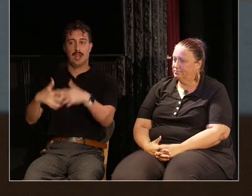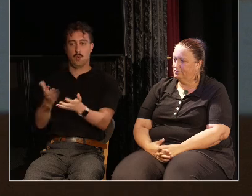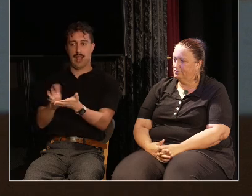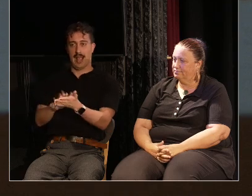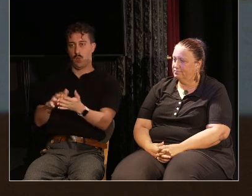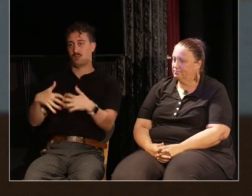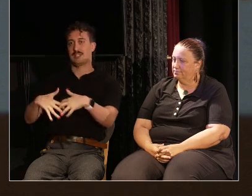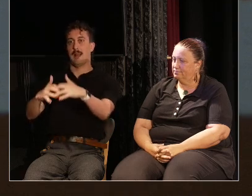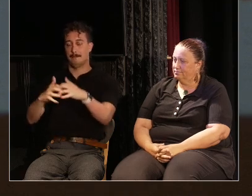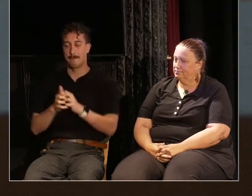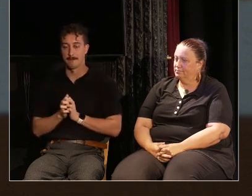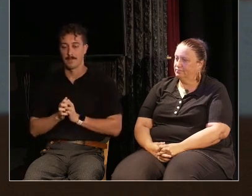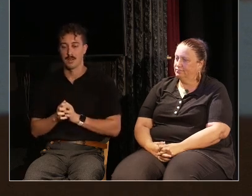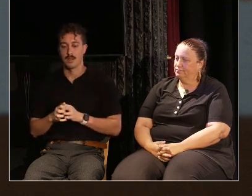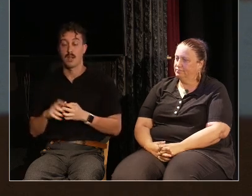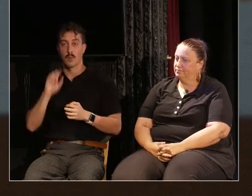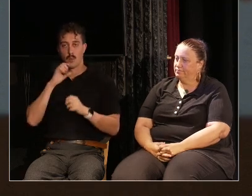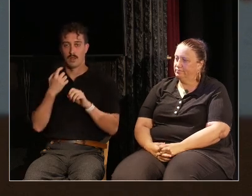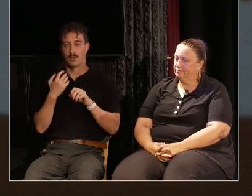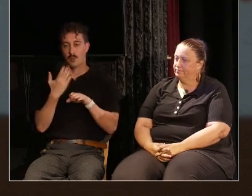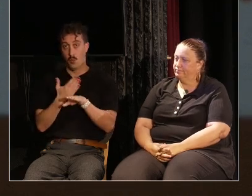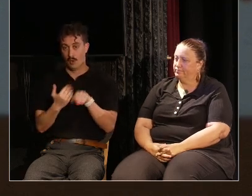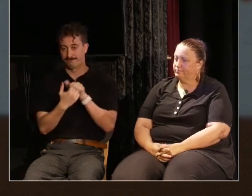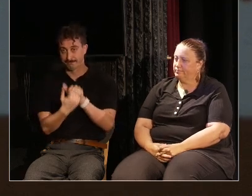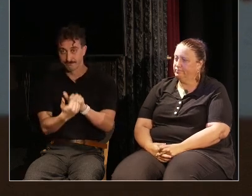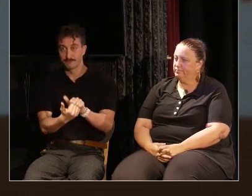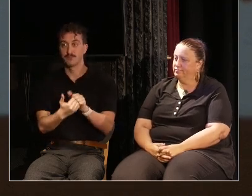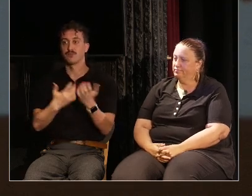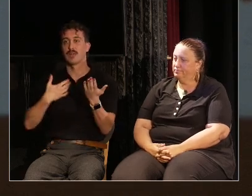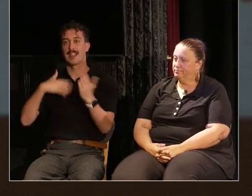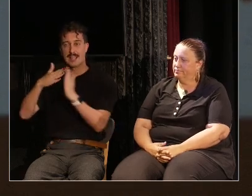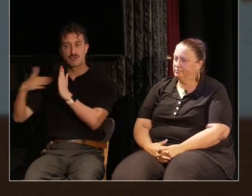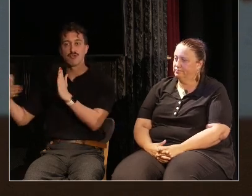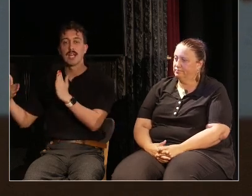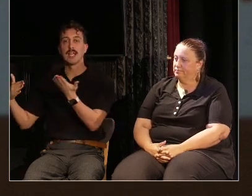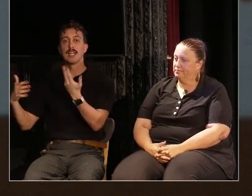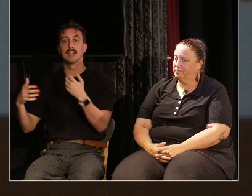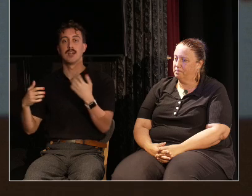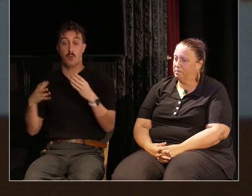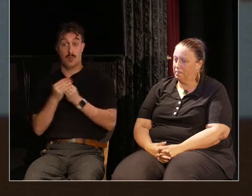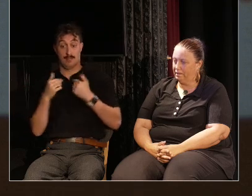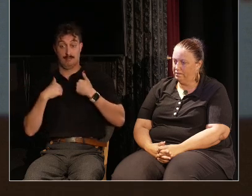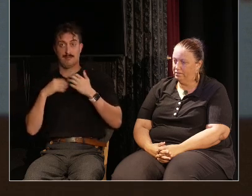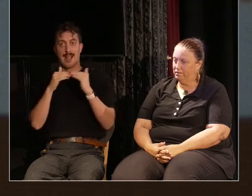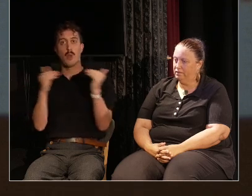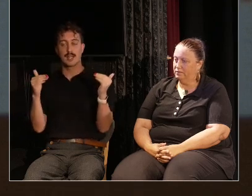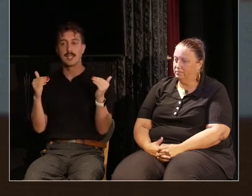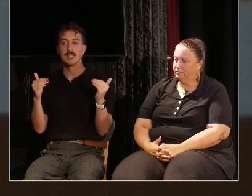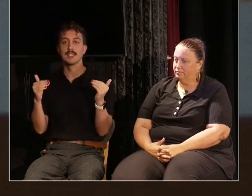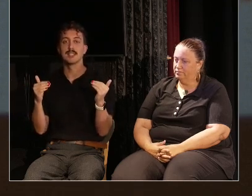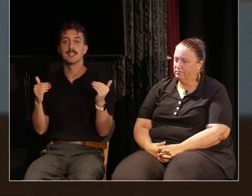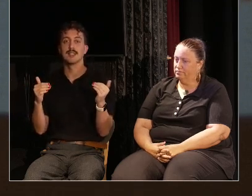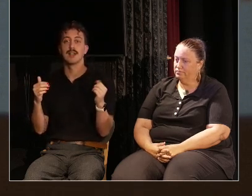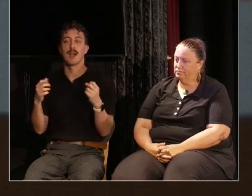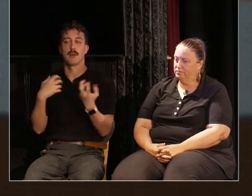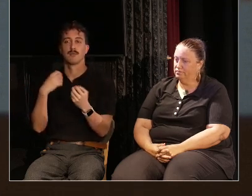would be we would work with the industry, work with the sector, with Equality, to have a register of those crimes and then